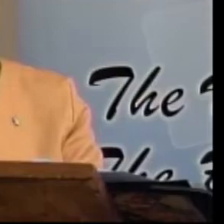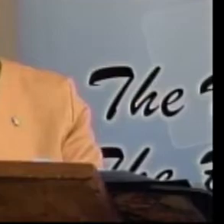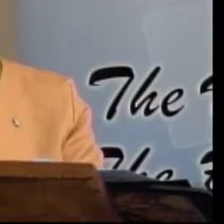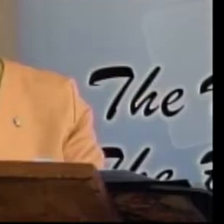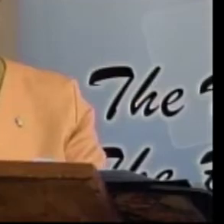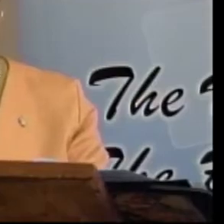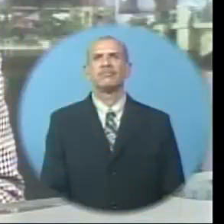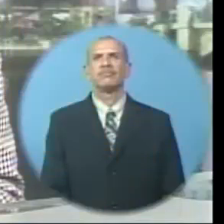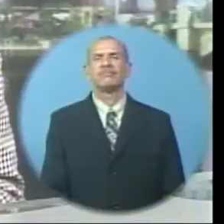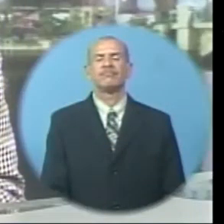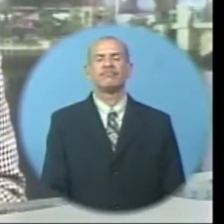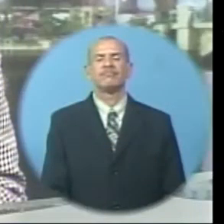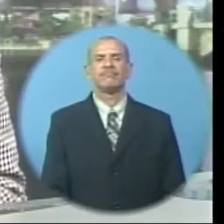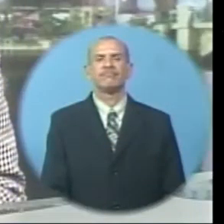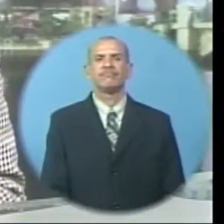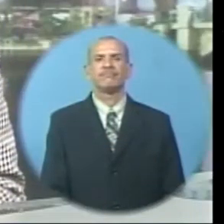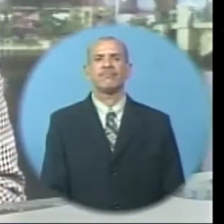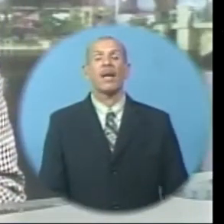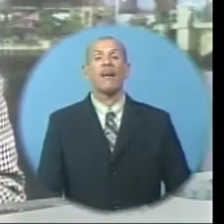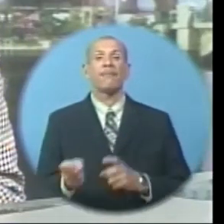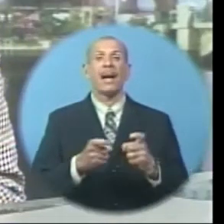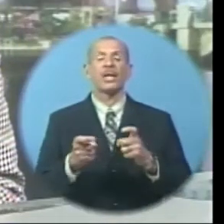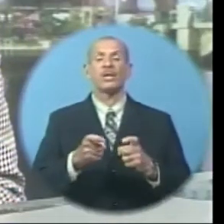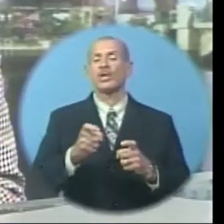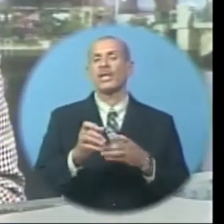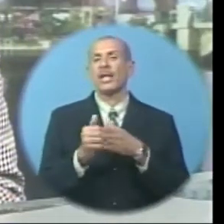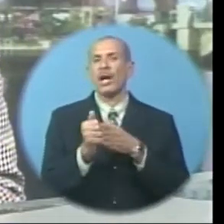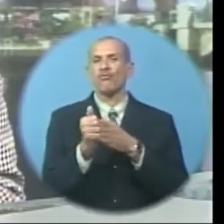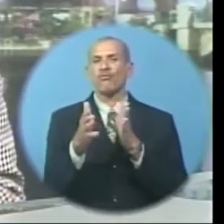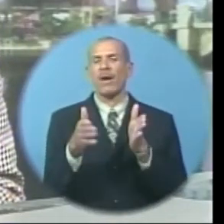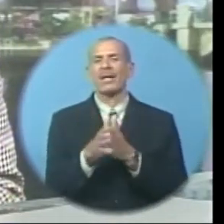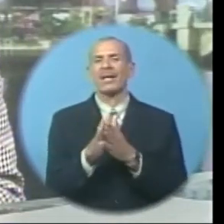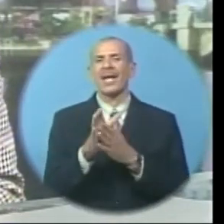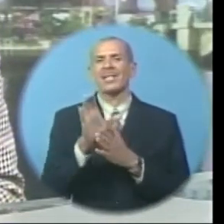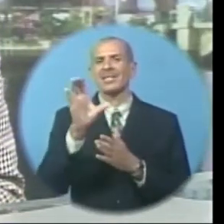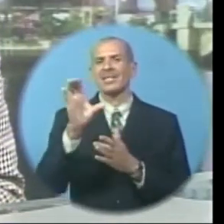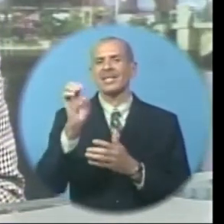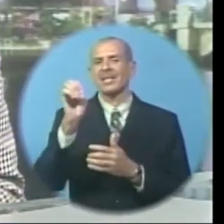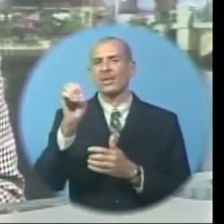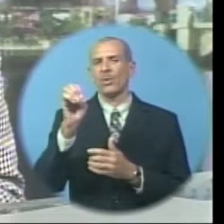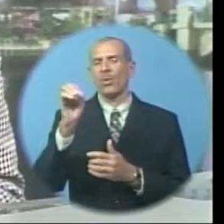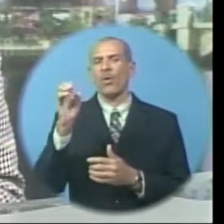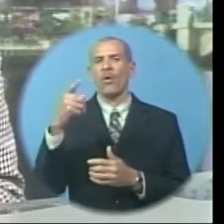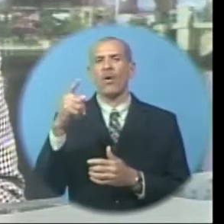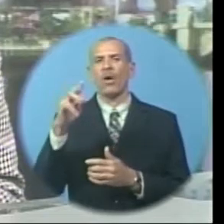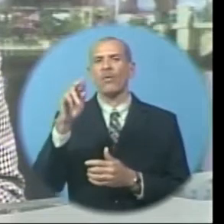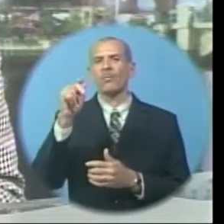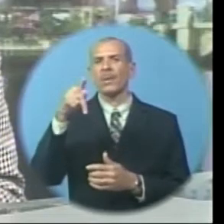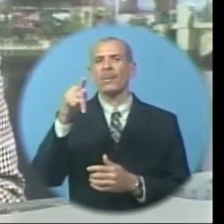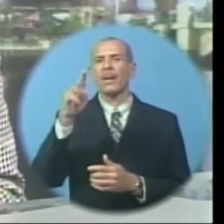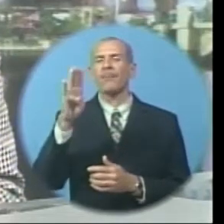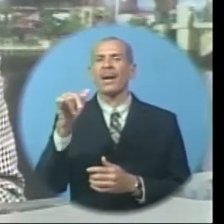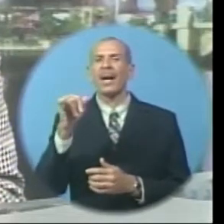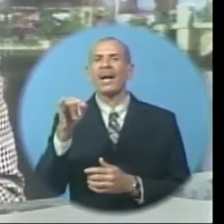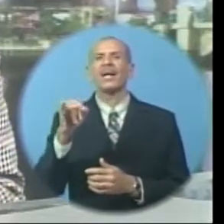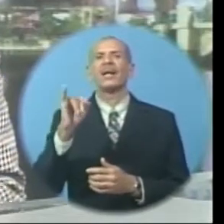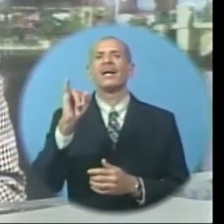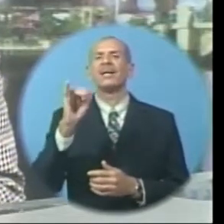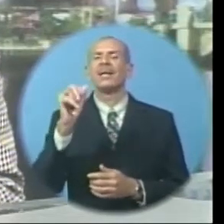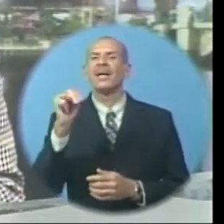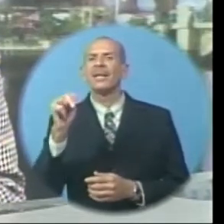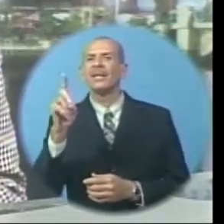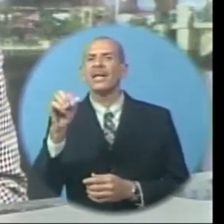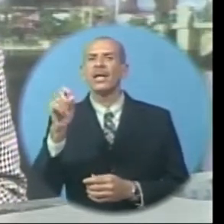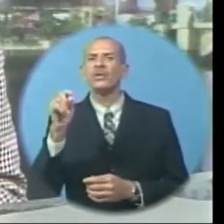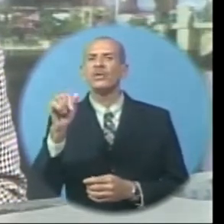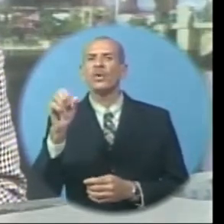Smart Campus. Managing Director and Chief Executive Officer of Republic Bank Barbados, Ian D'Souza, says